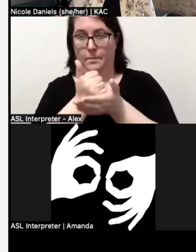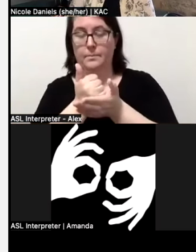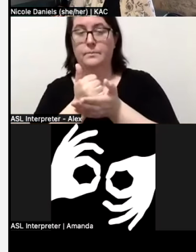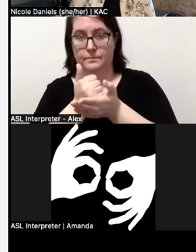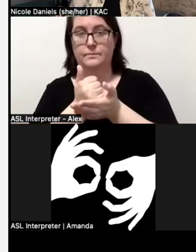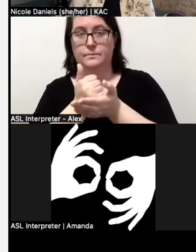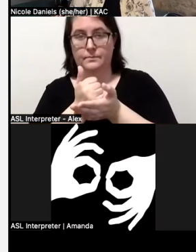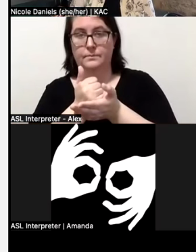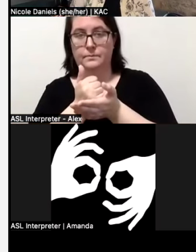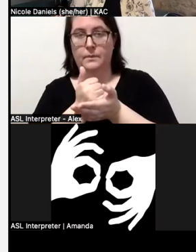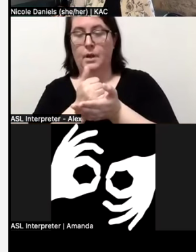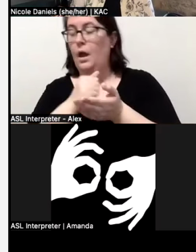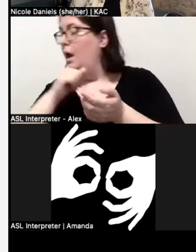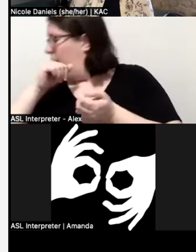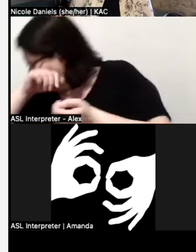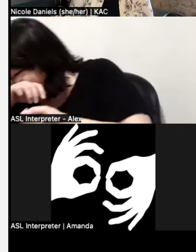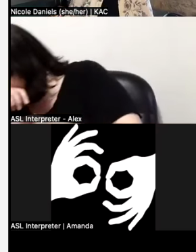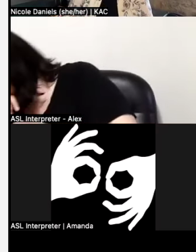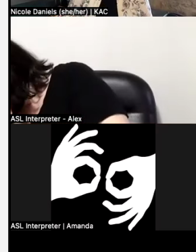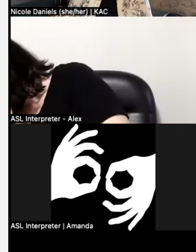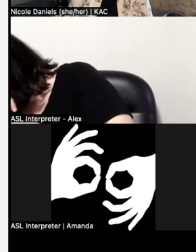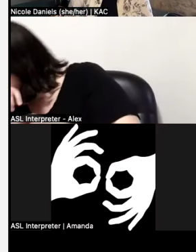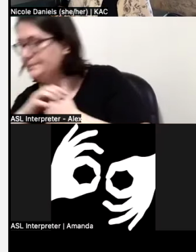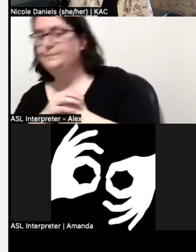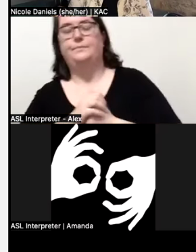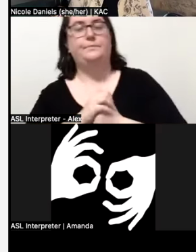also included in the guidelines.